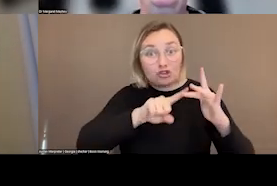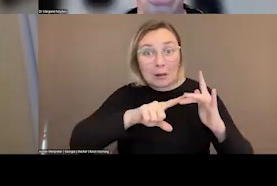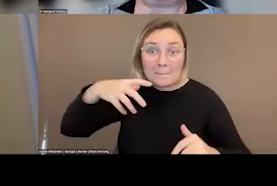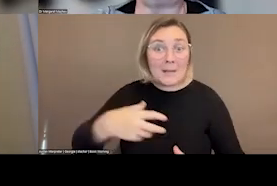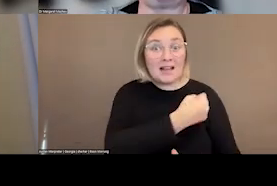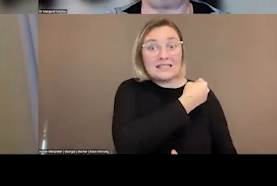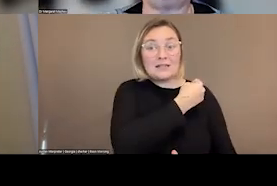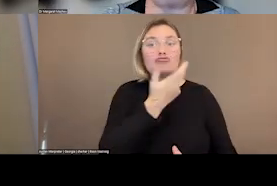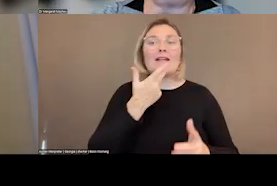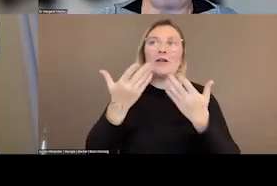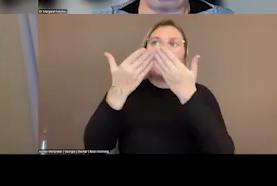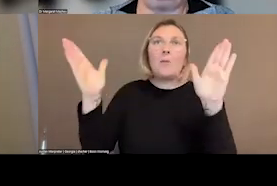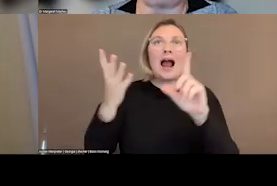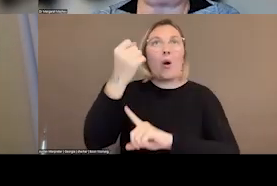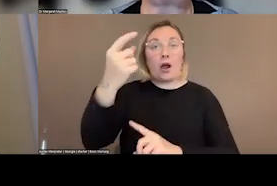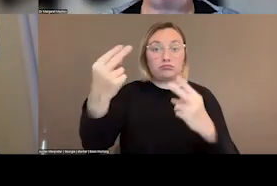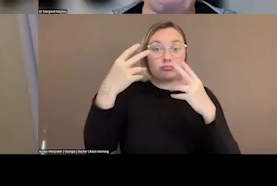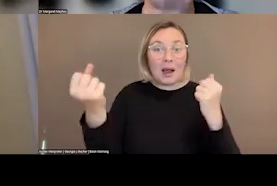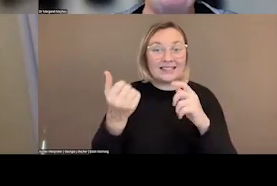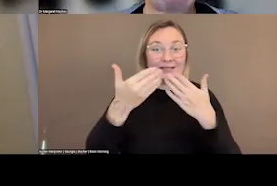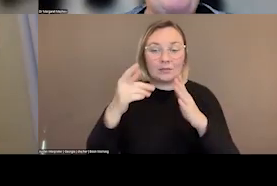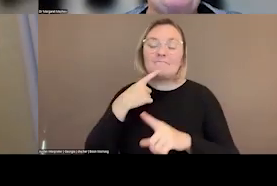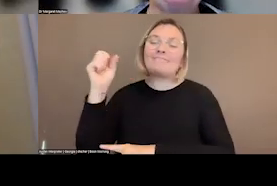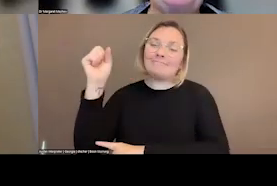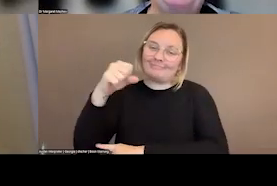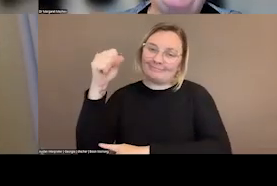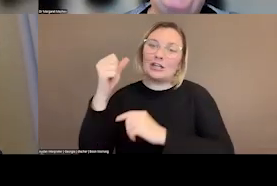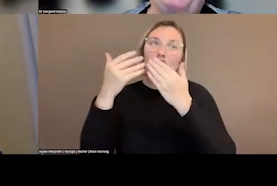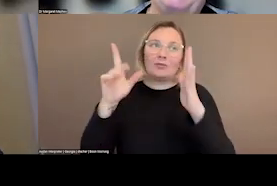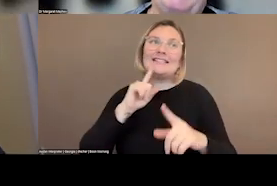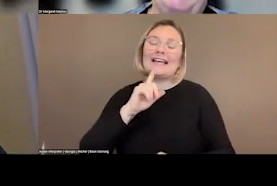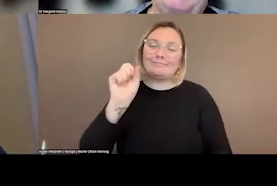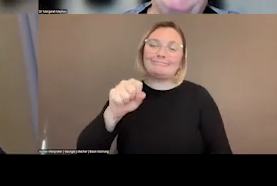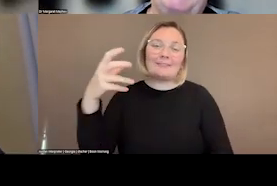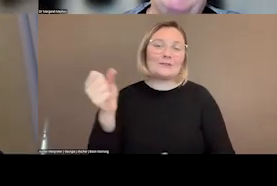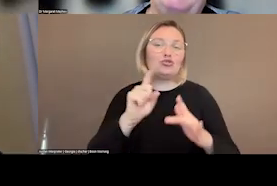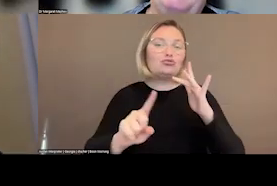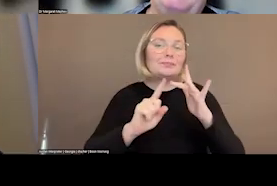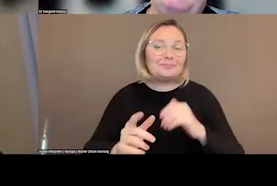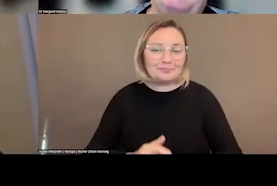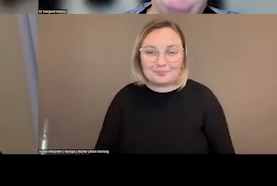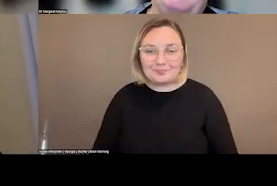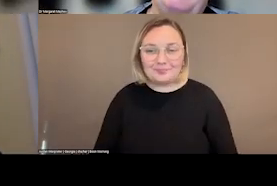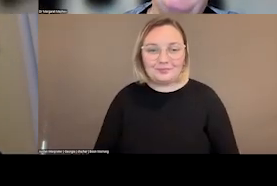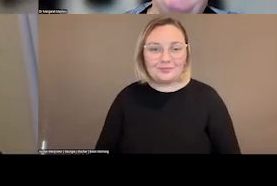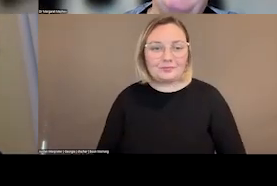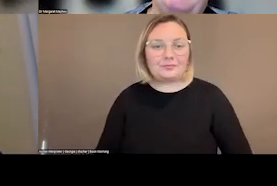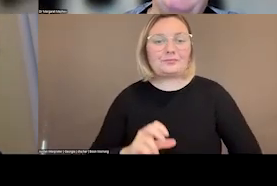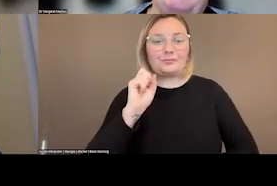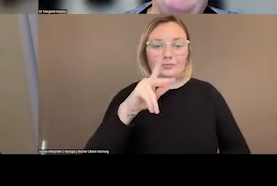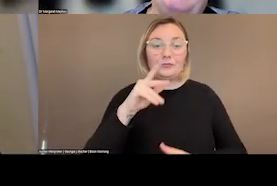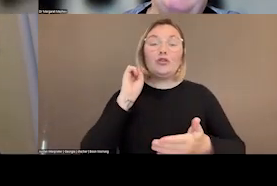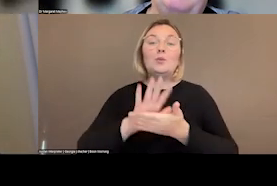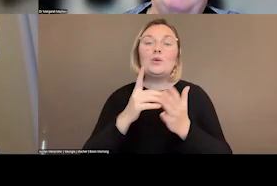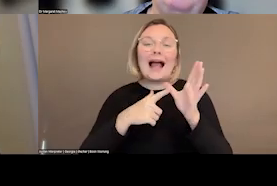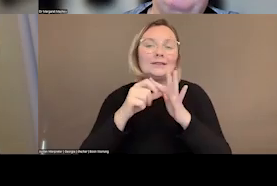project with public outcome? Yes, generally we'd expect so, yeah. Yeah, great. um, support you. So then we put those things